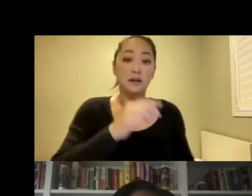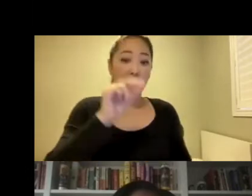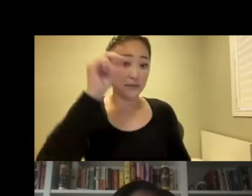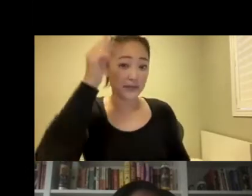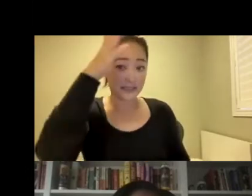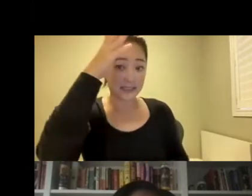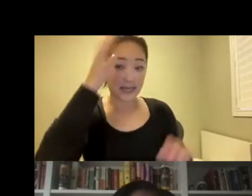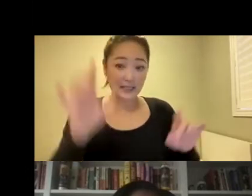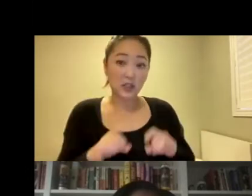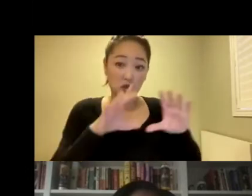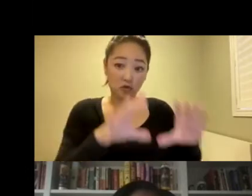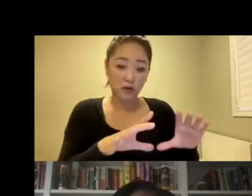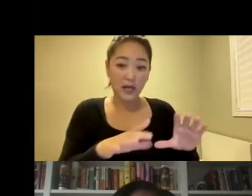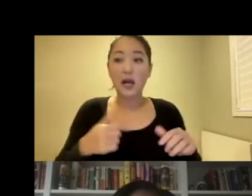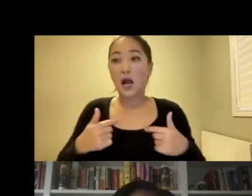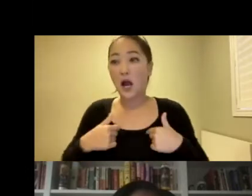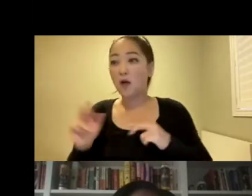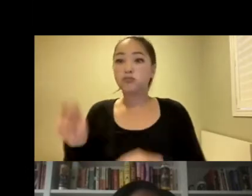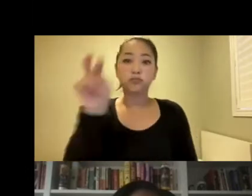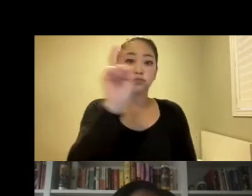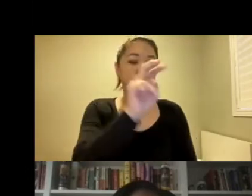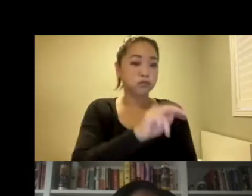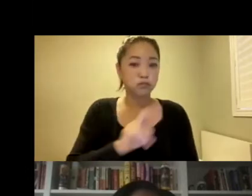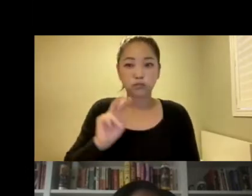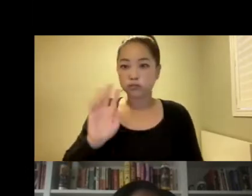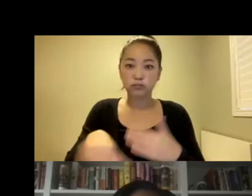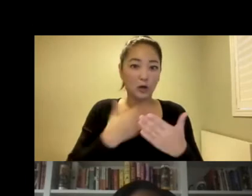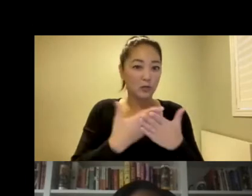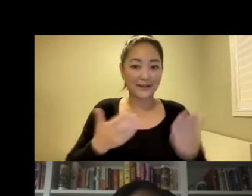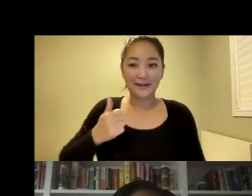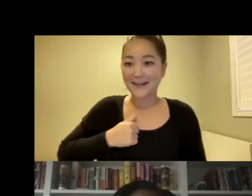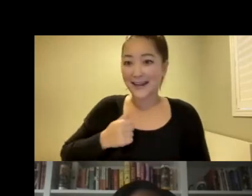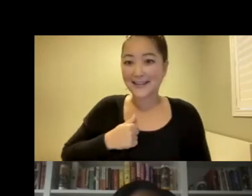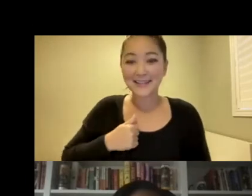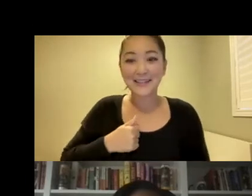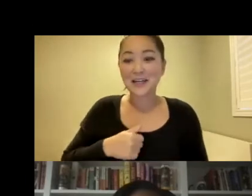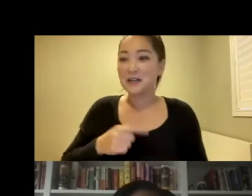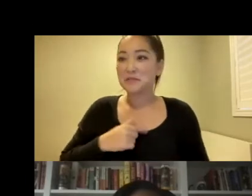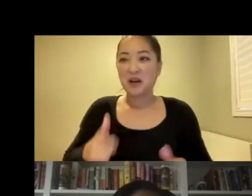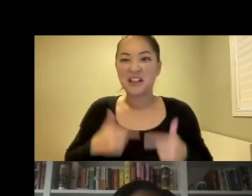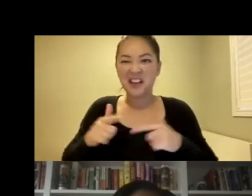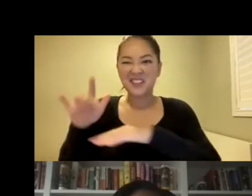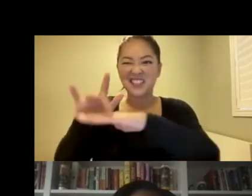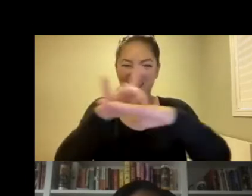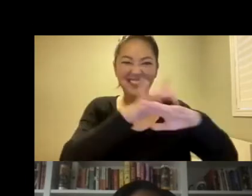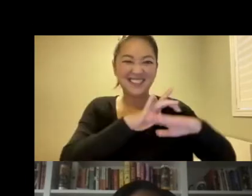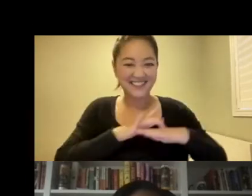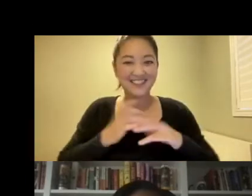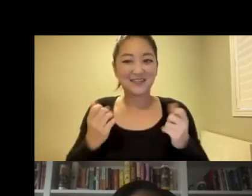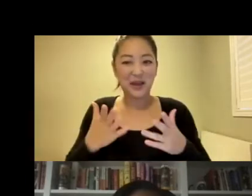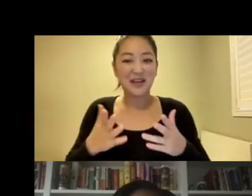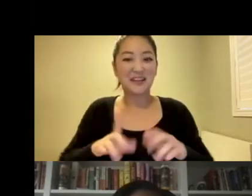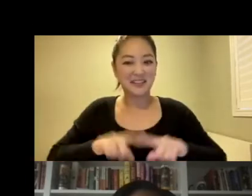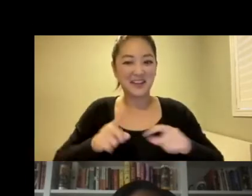few countries. We landed up here in Canada a long time ago. I lived in many places around the world, and my background